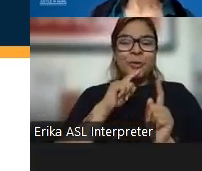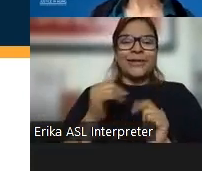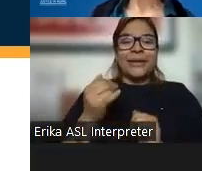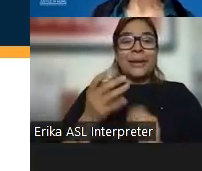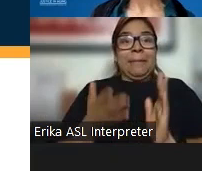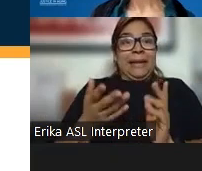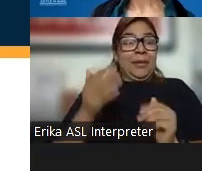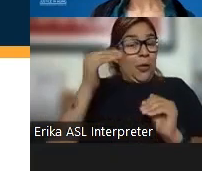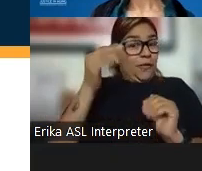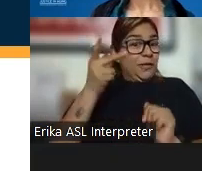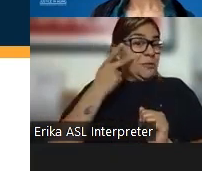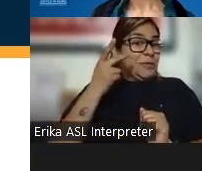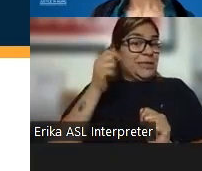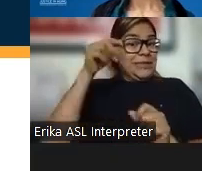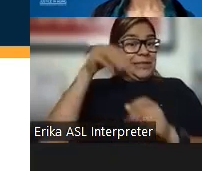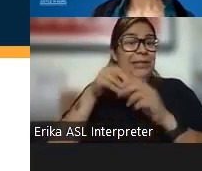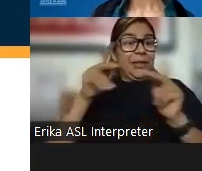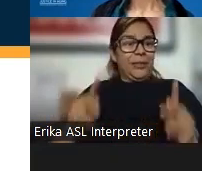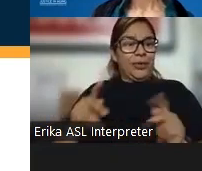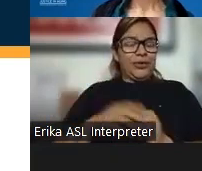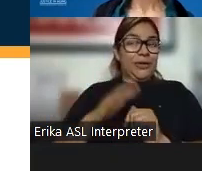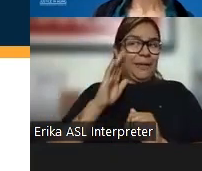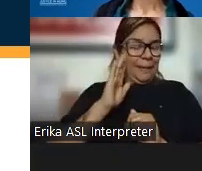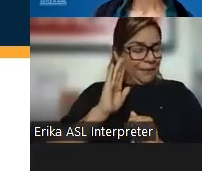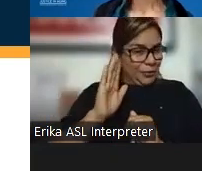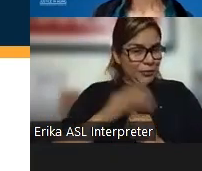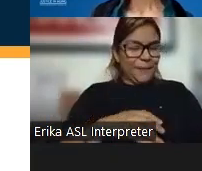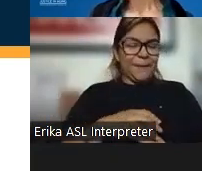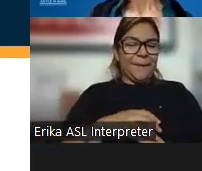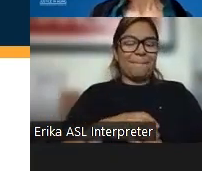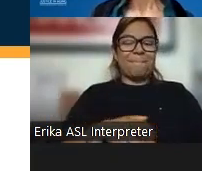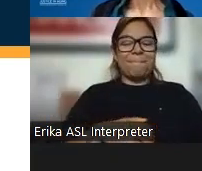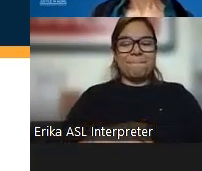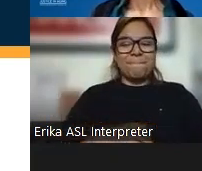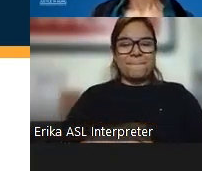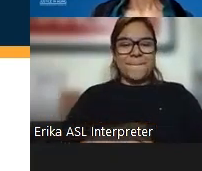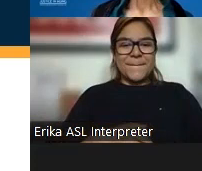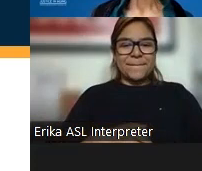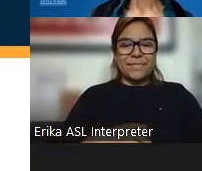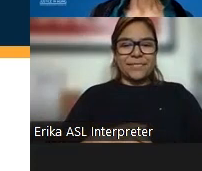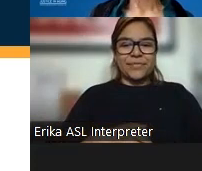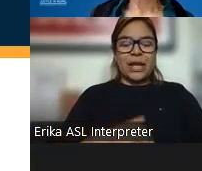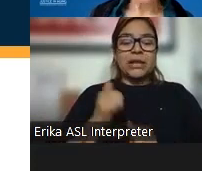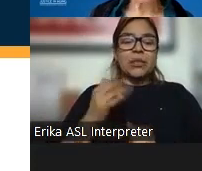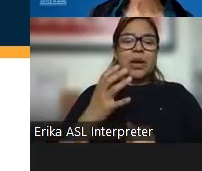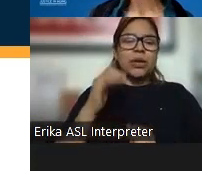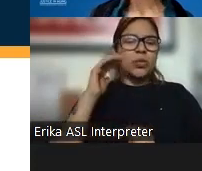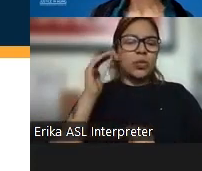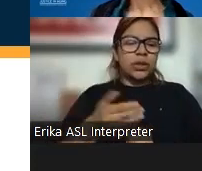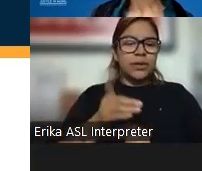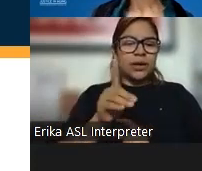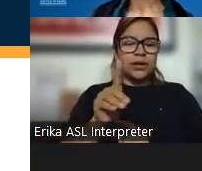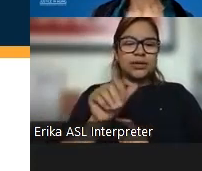see some people in person at future subcommittees. I want to welcome our DACLAC